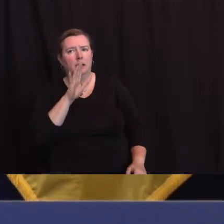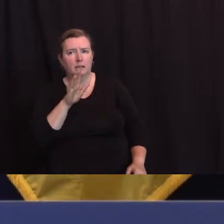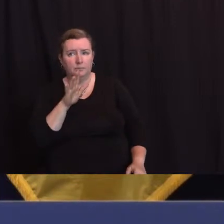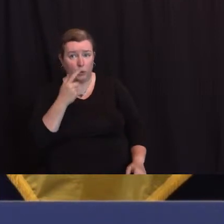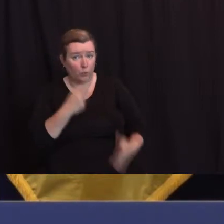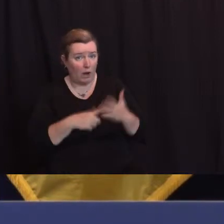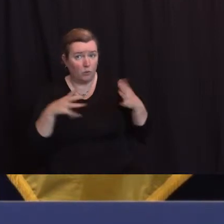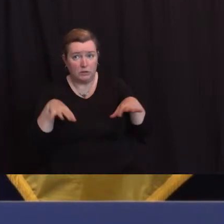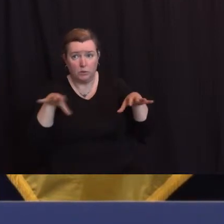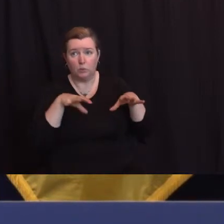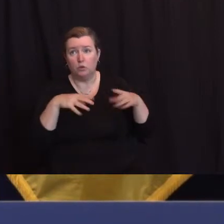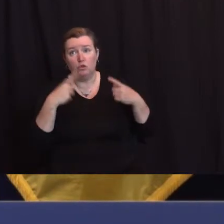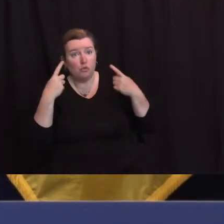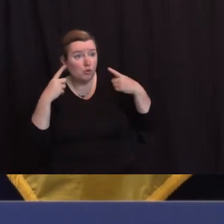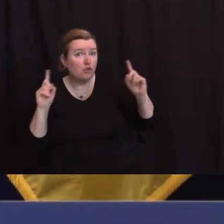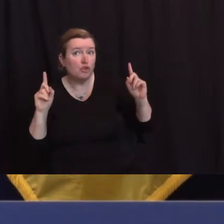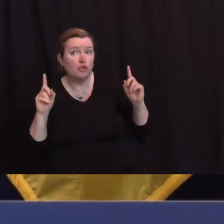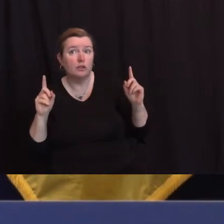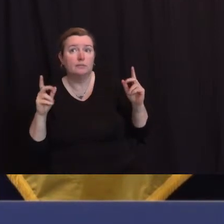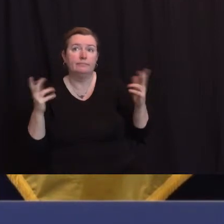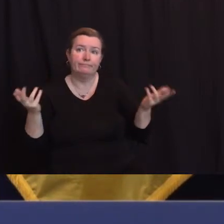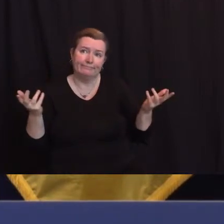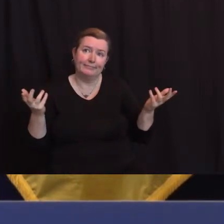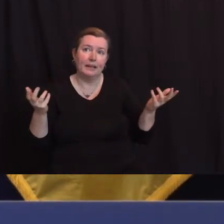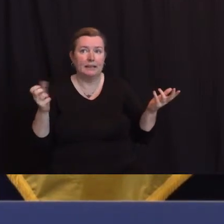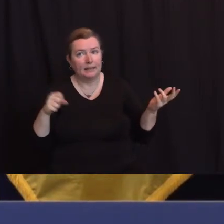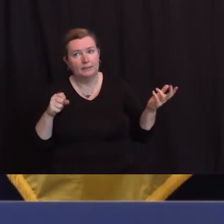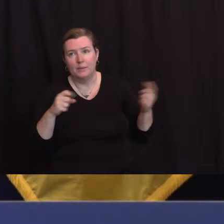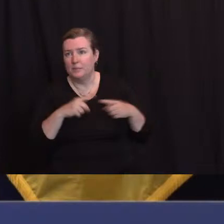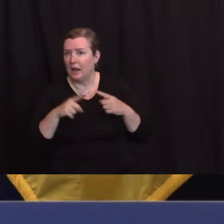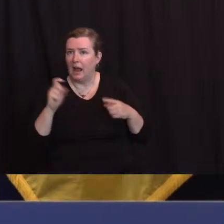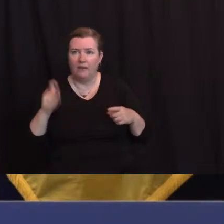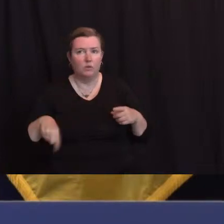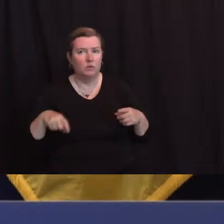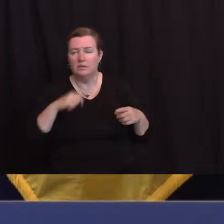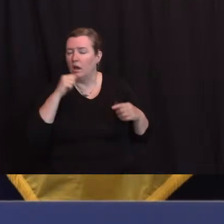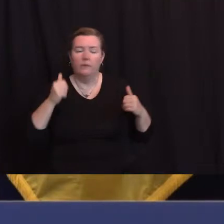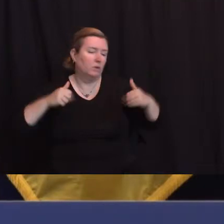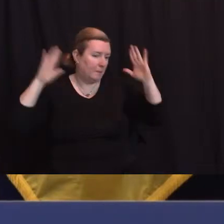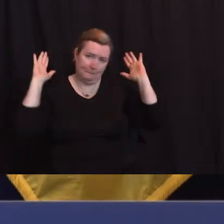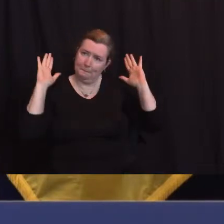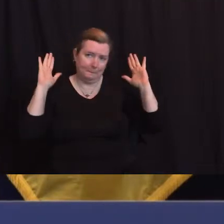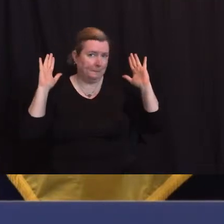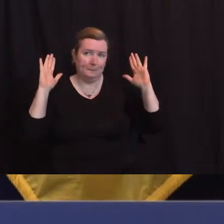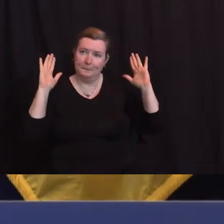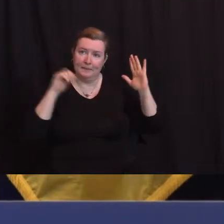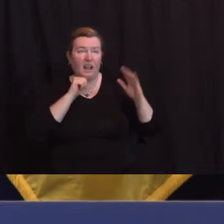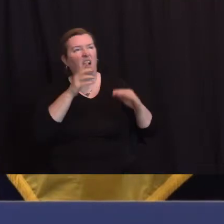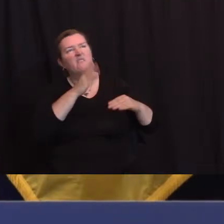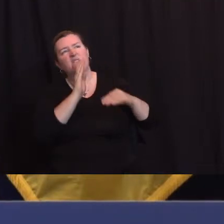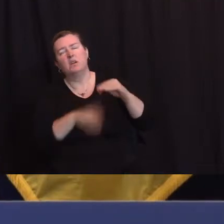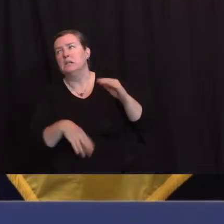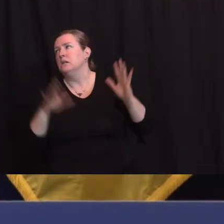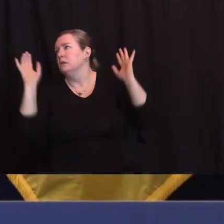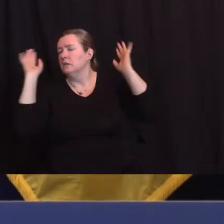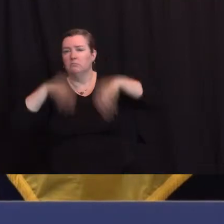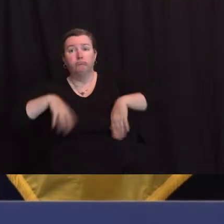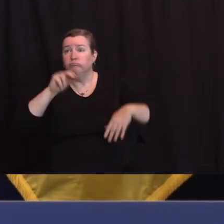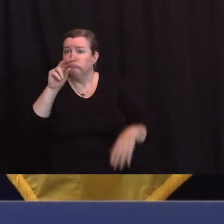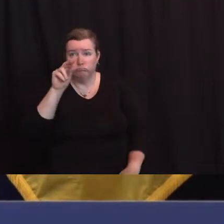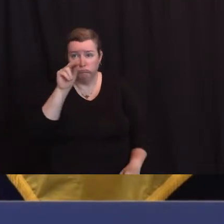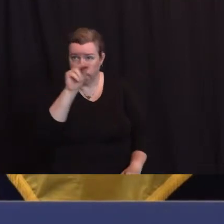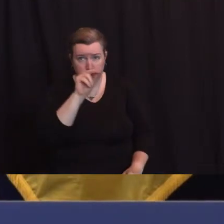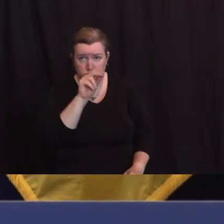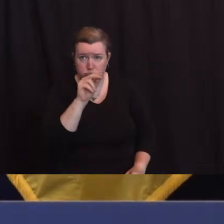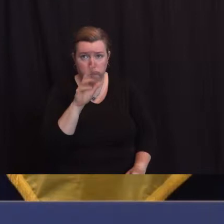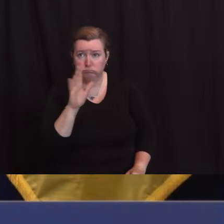It is working, but we have to stay at it. You just heard when I asked Judy what was her sense of the